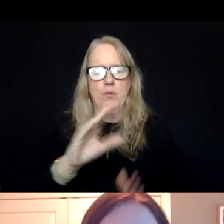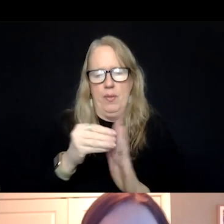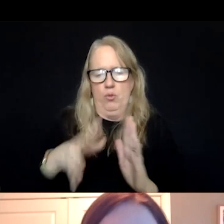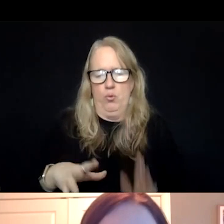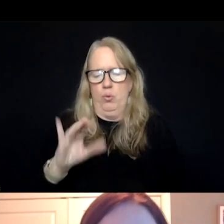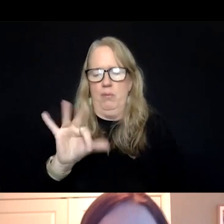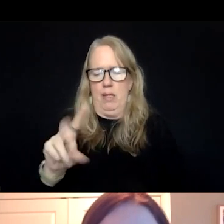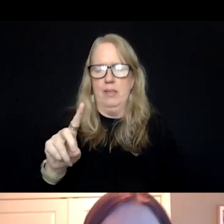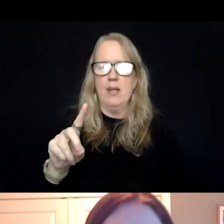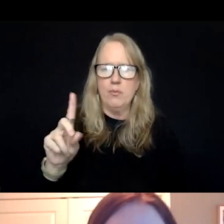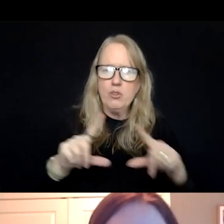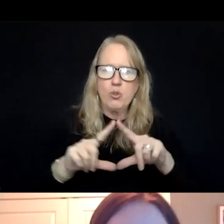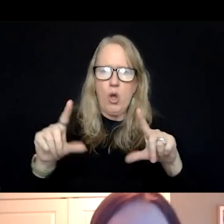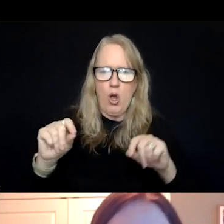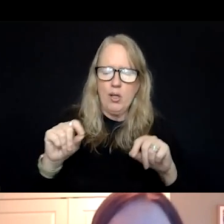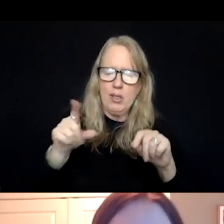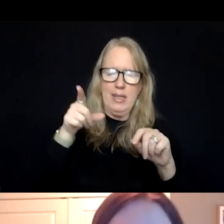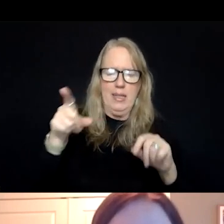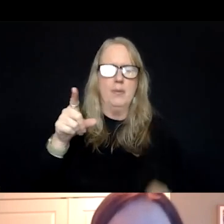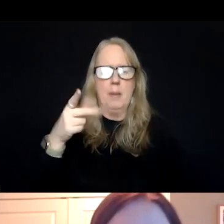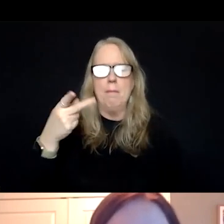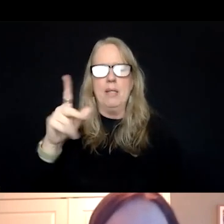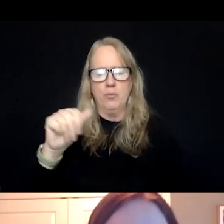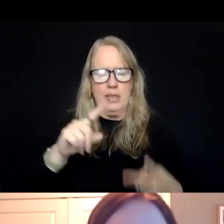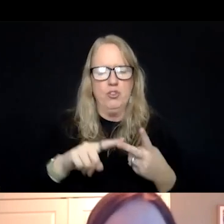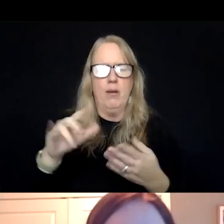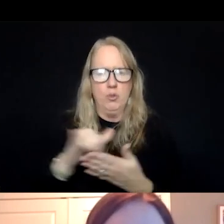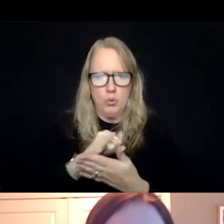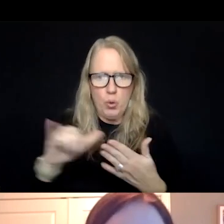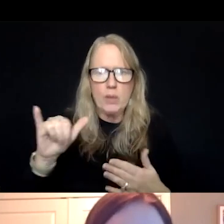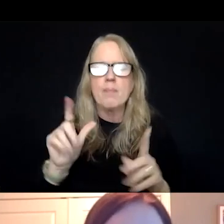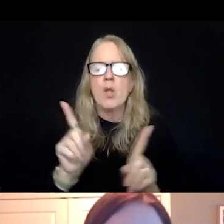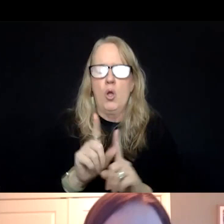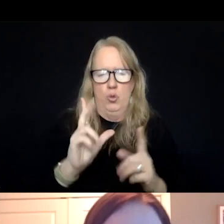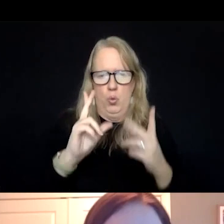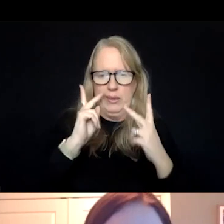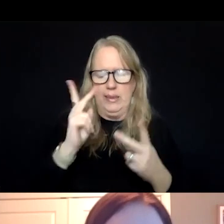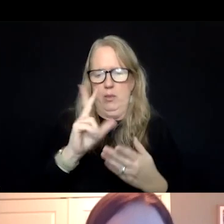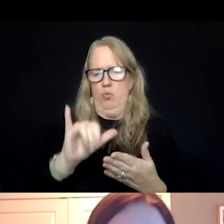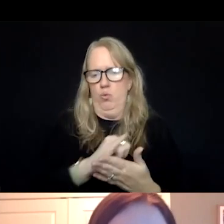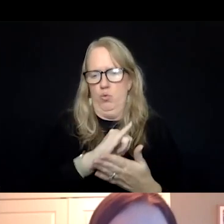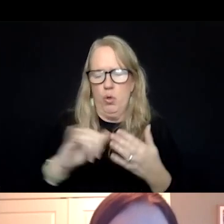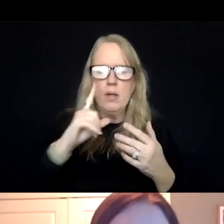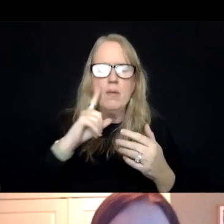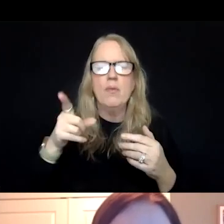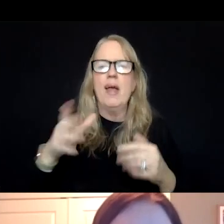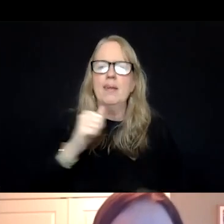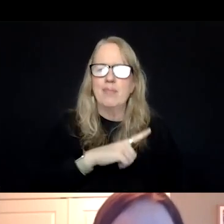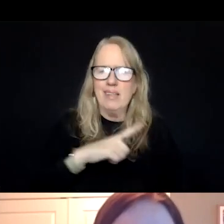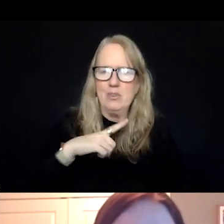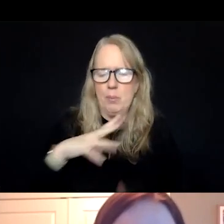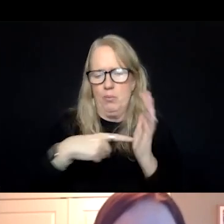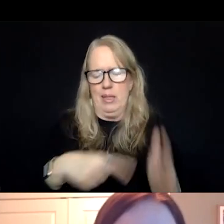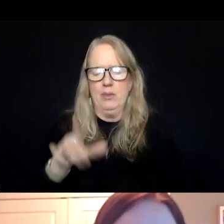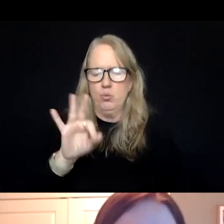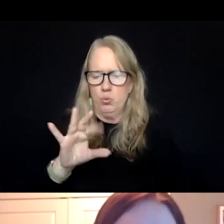identification cards in Maryland, Pennsylvania, and New York. We're also seeing New York introduce legislation related to